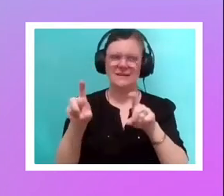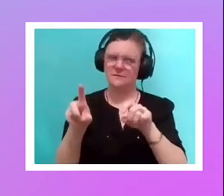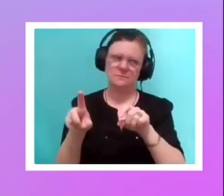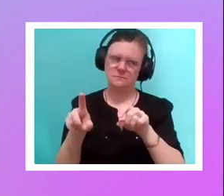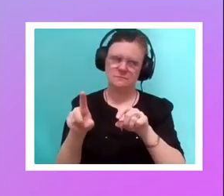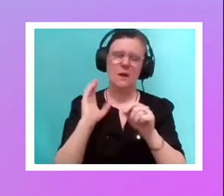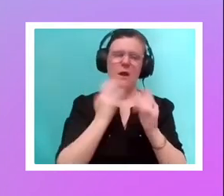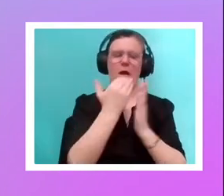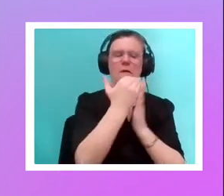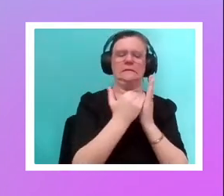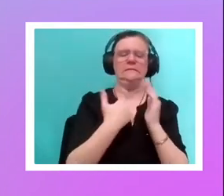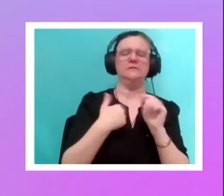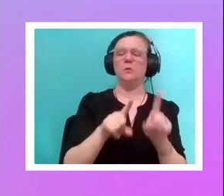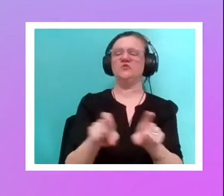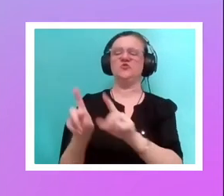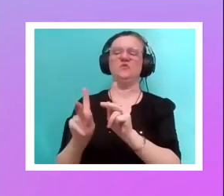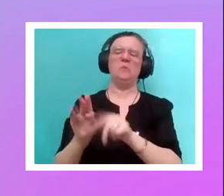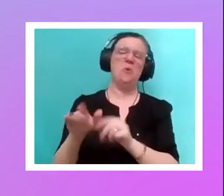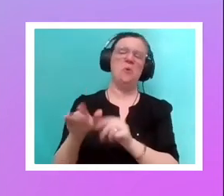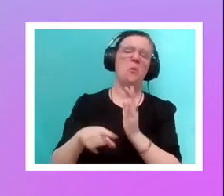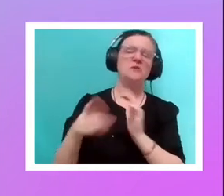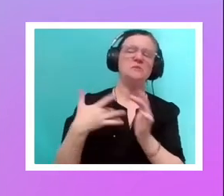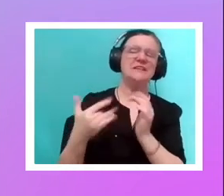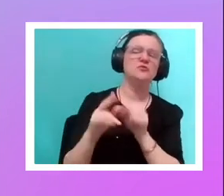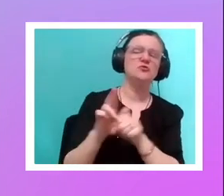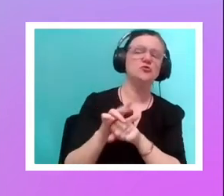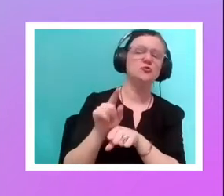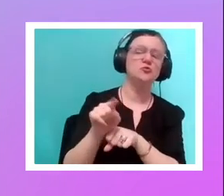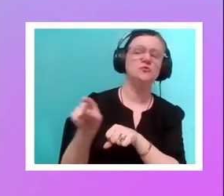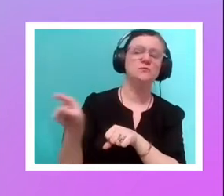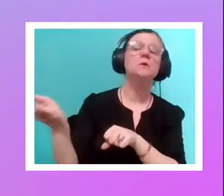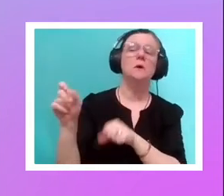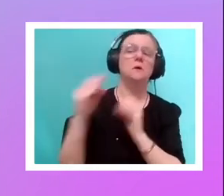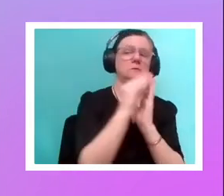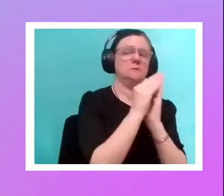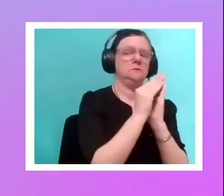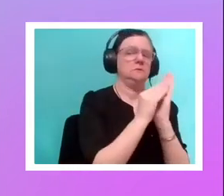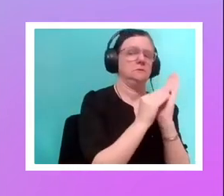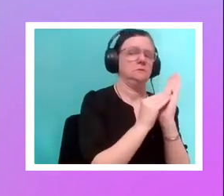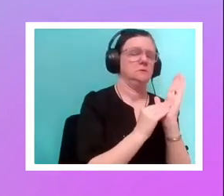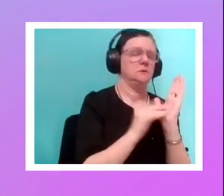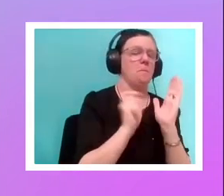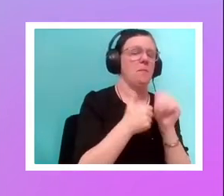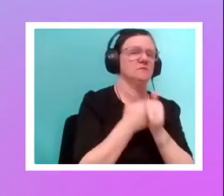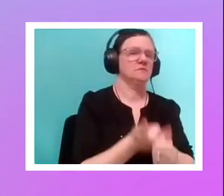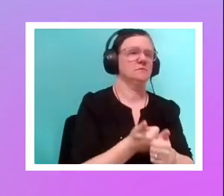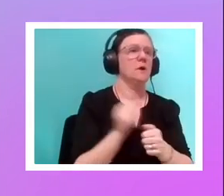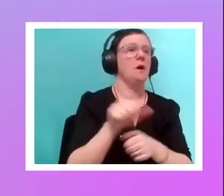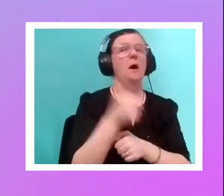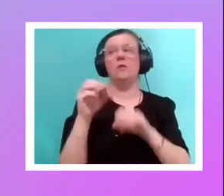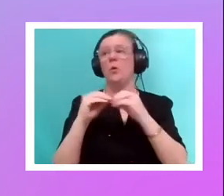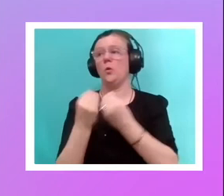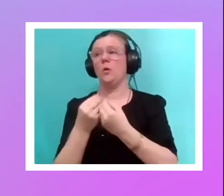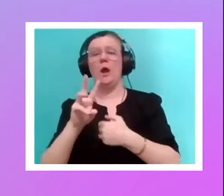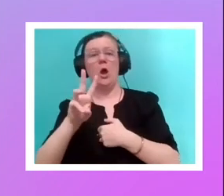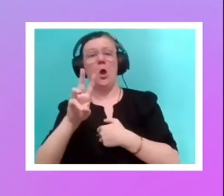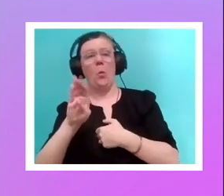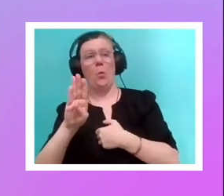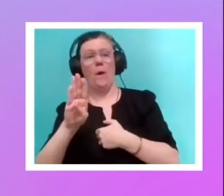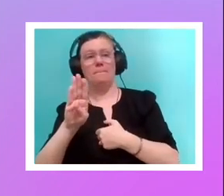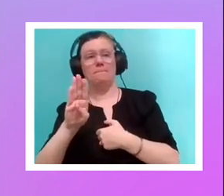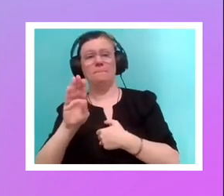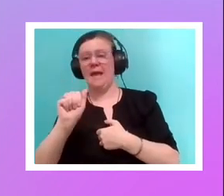is based on surveys undertaken by GDS some years ago, but also more recently, other organizations like WebAIM, the